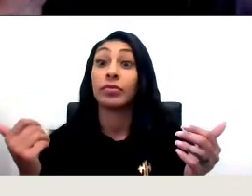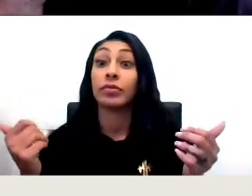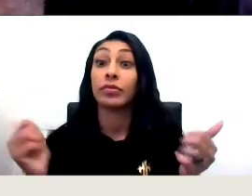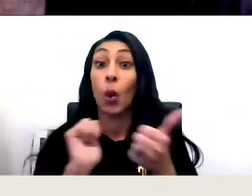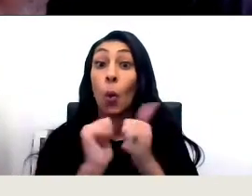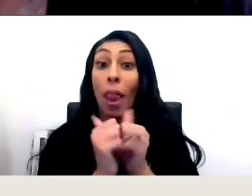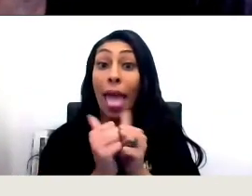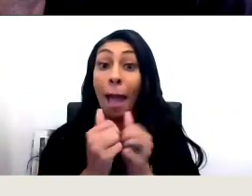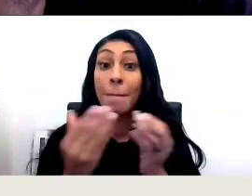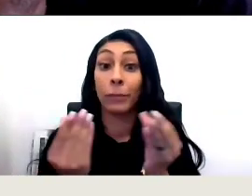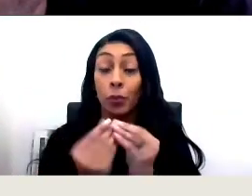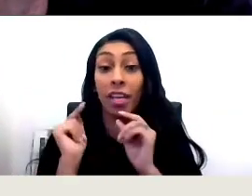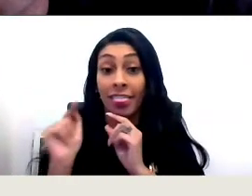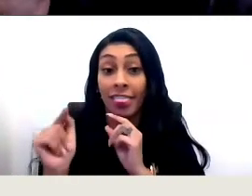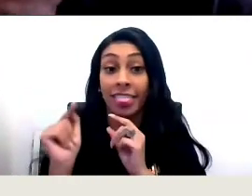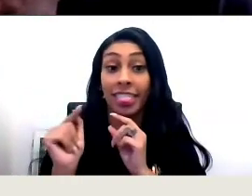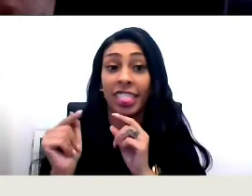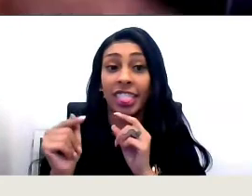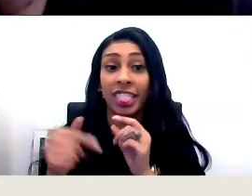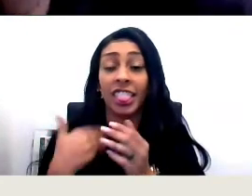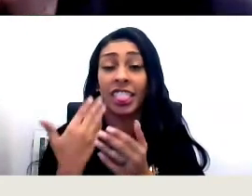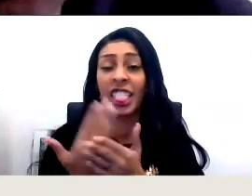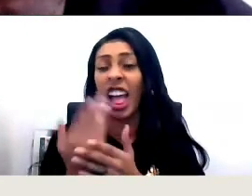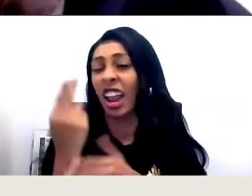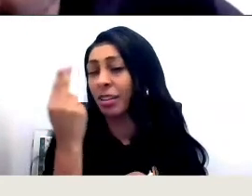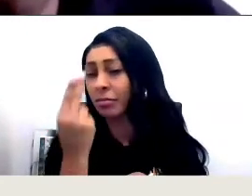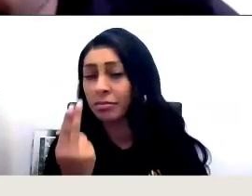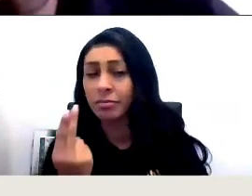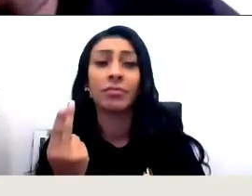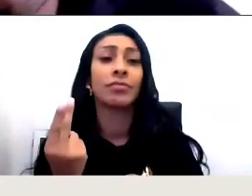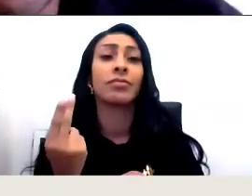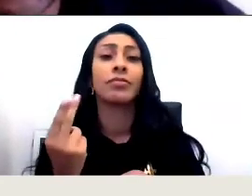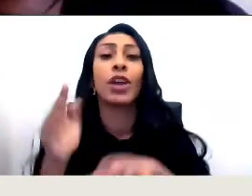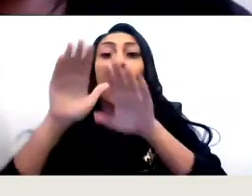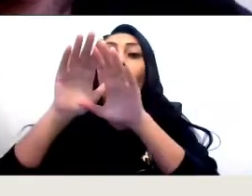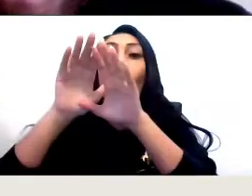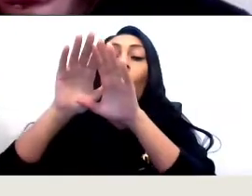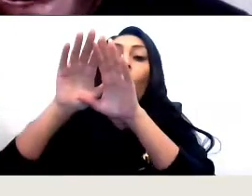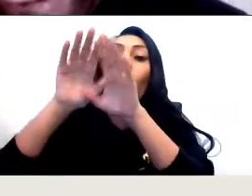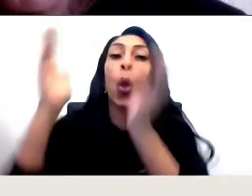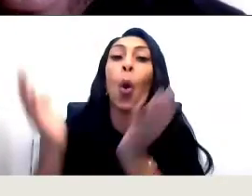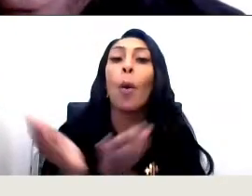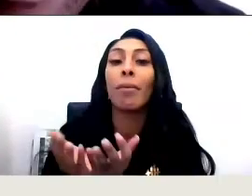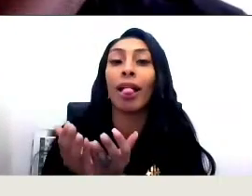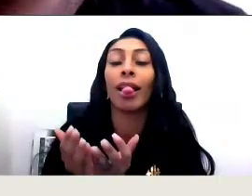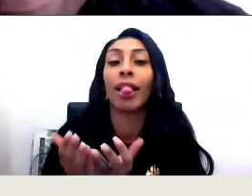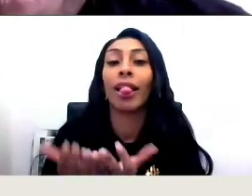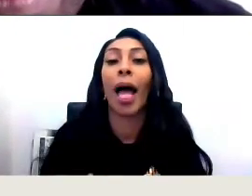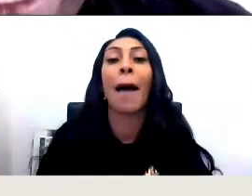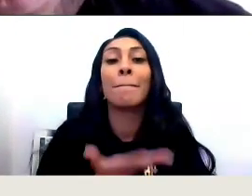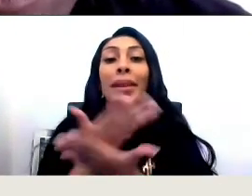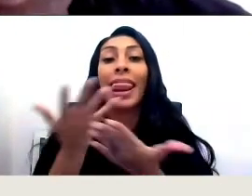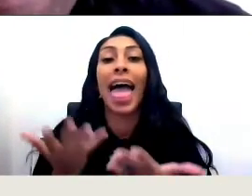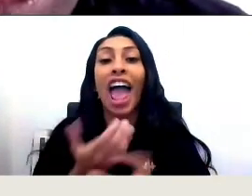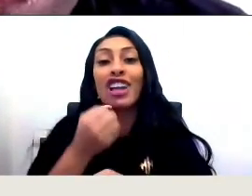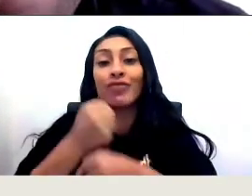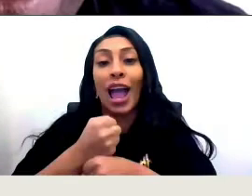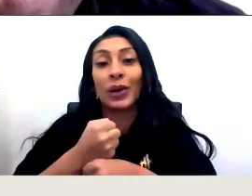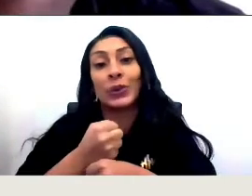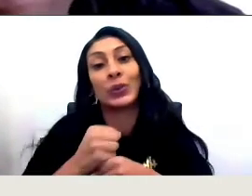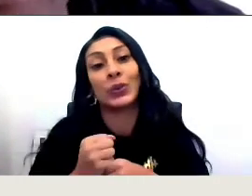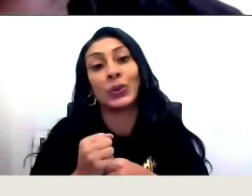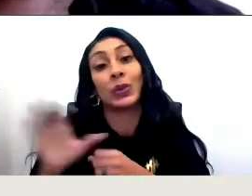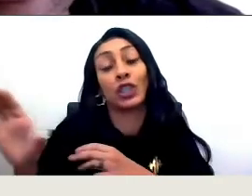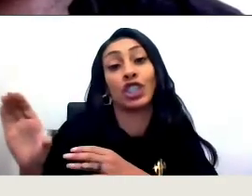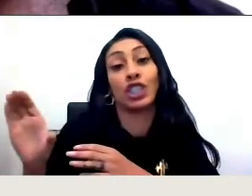her on a piece that we call, you know, Global Playground. Oh. And it's